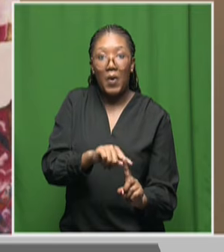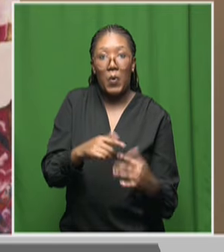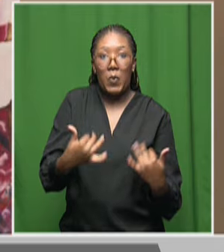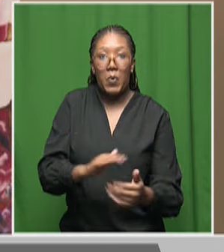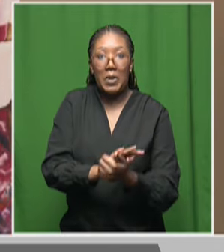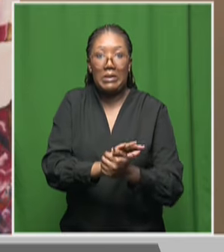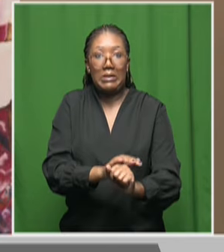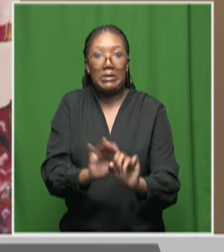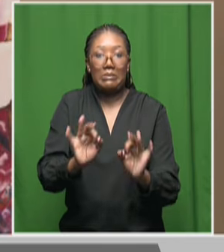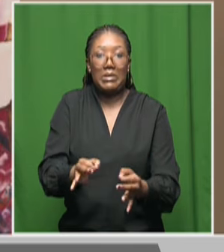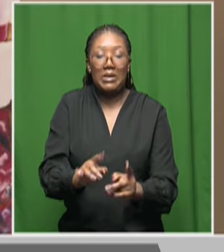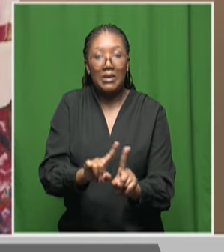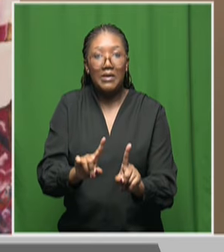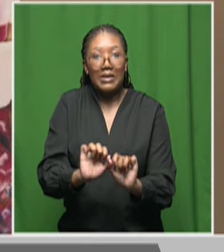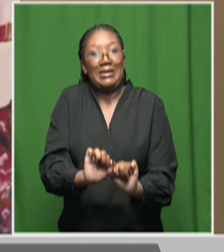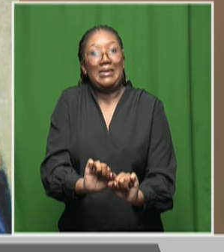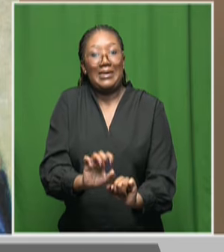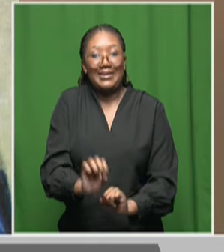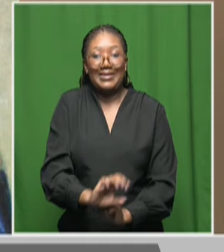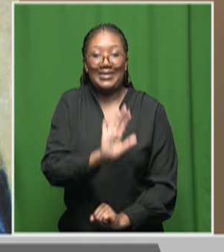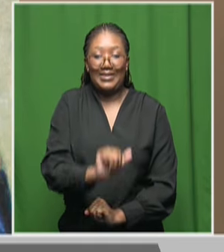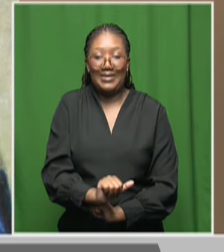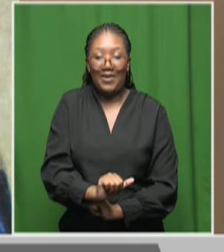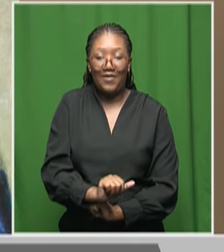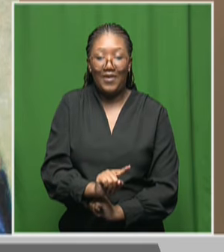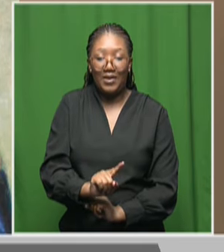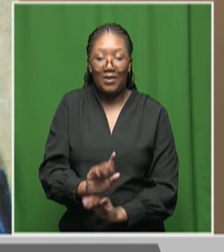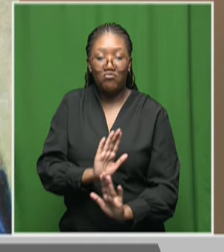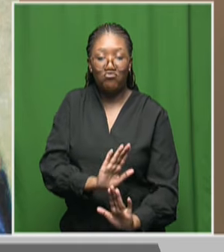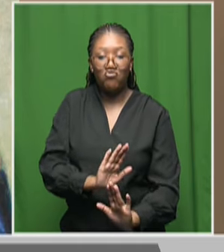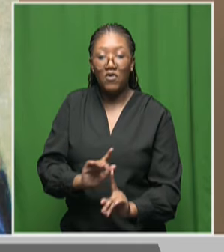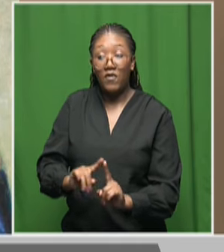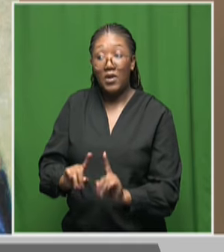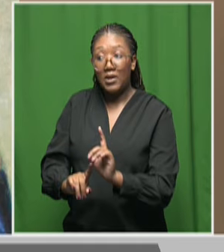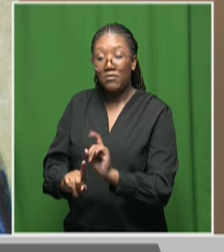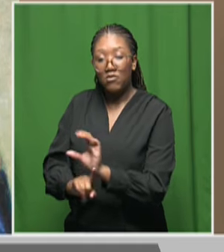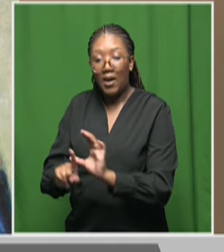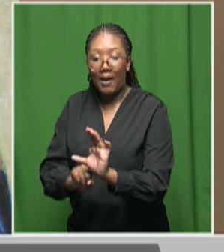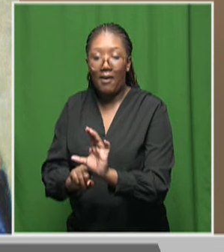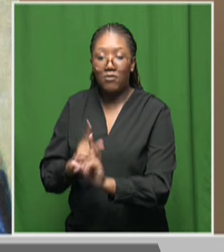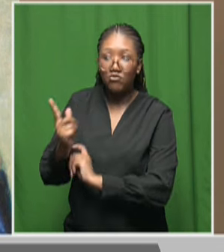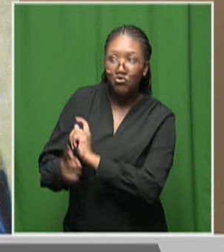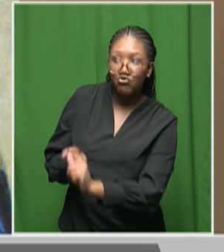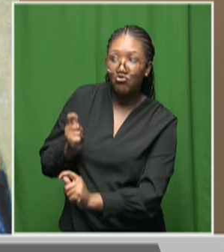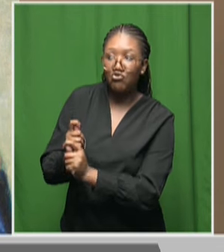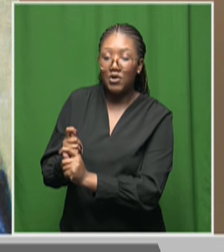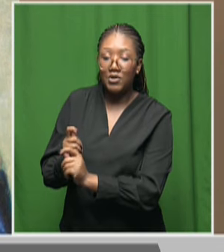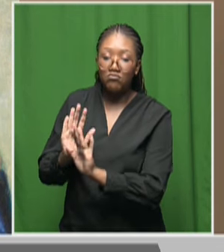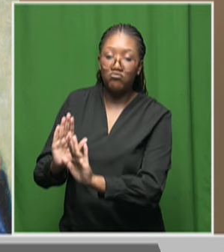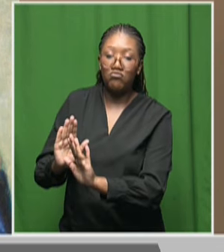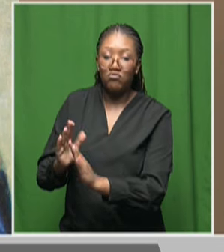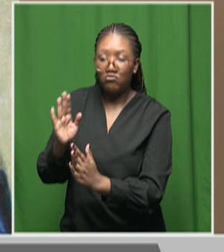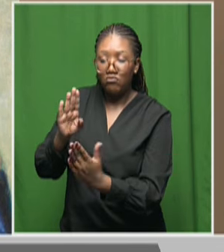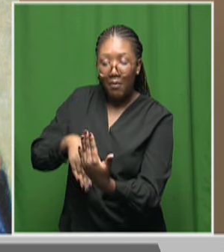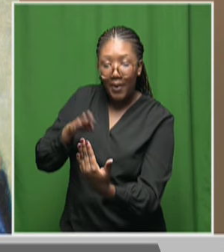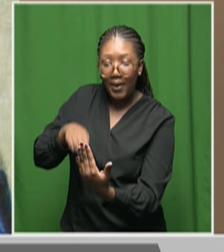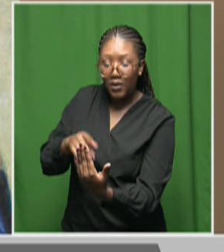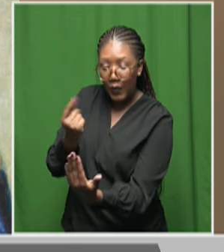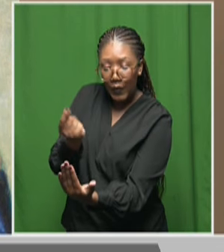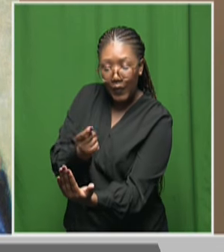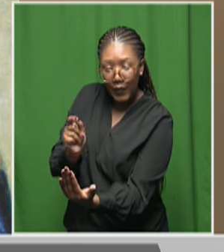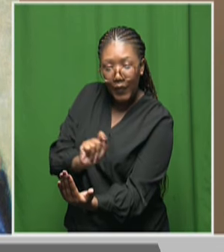very South African medium, actually. We've got a strong tradition of ballpoint on paper